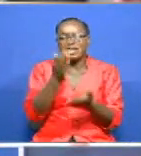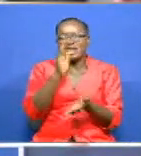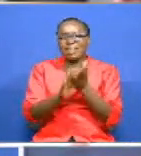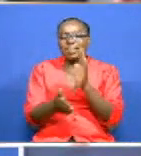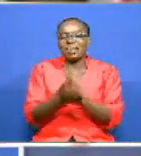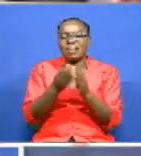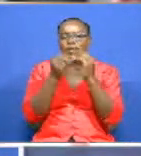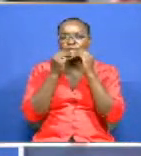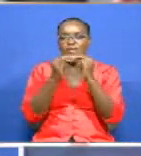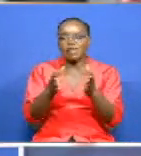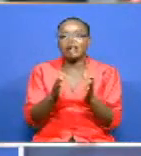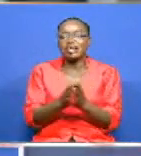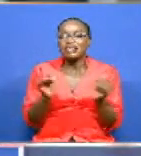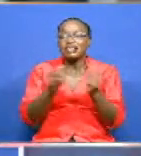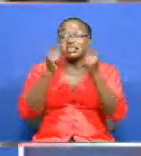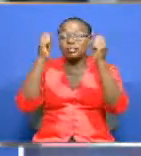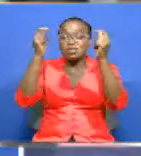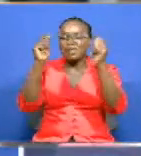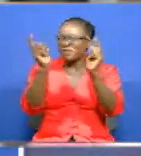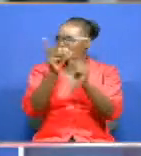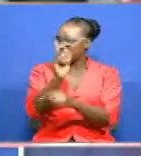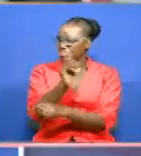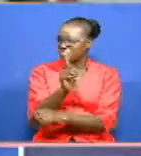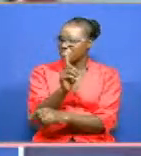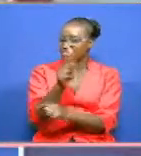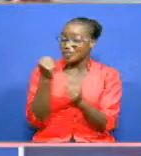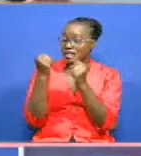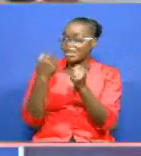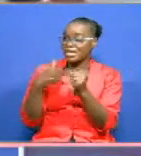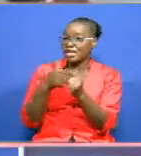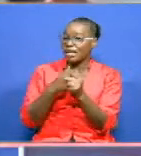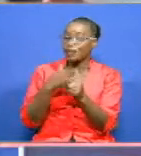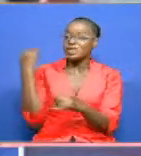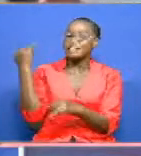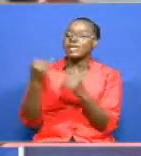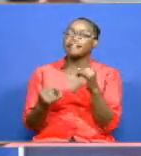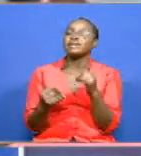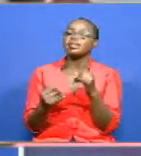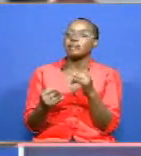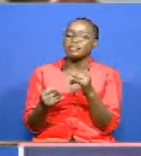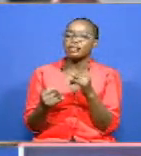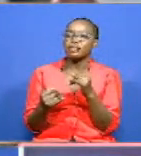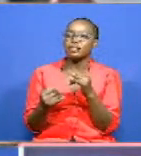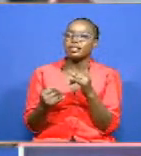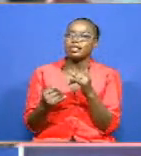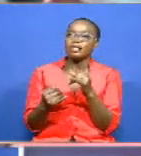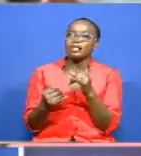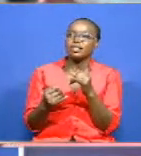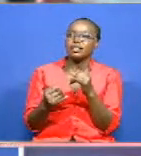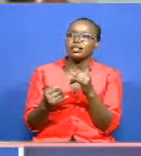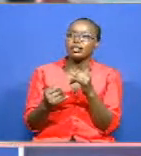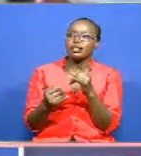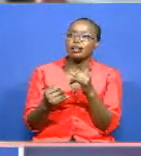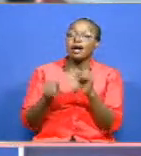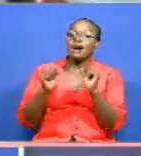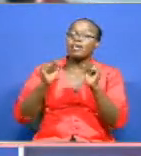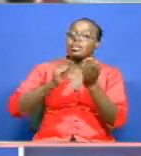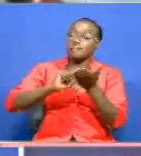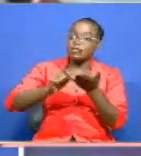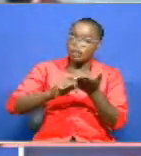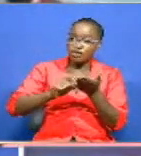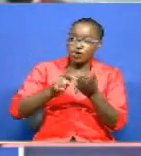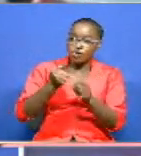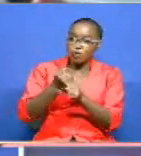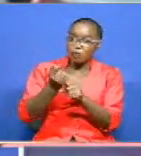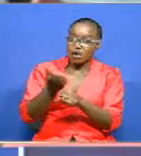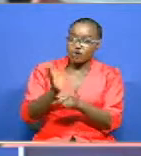this is not a new strike. Our strike was to be called off by the execution of the return to work